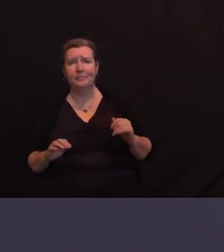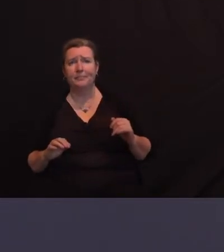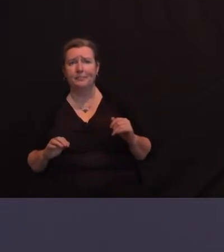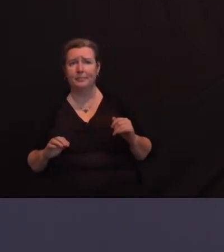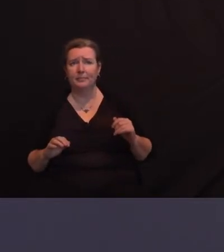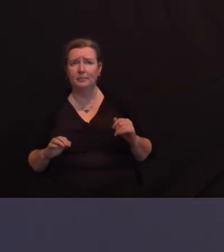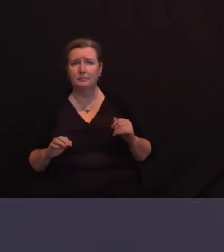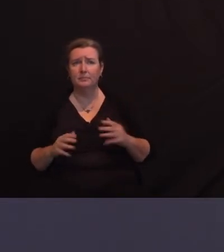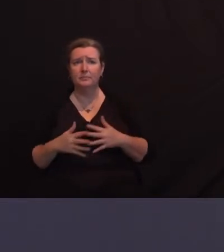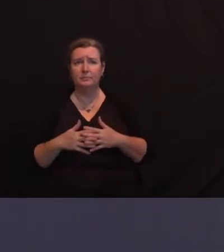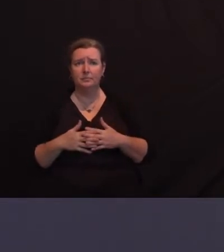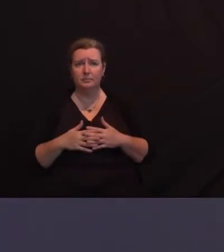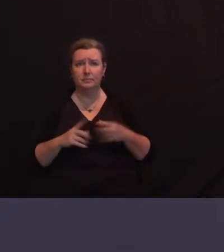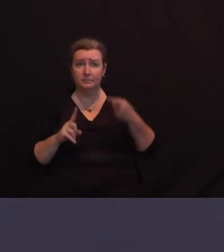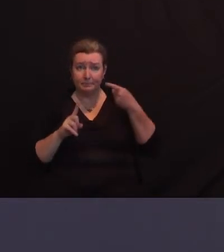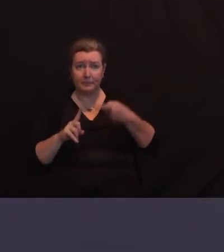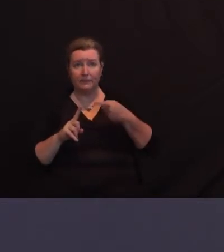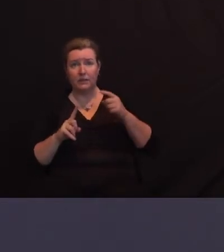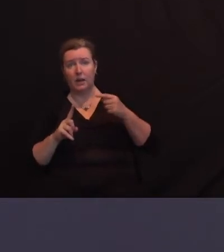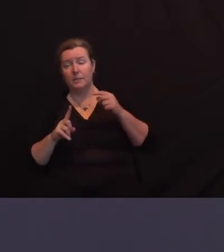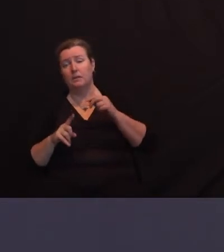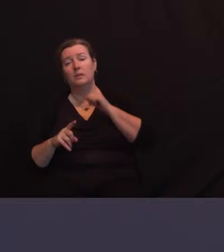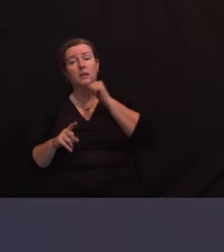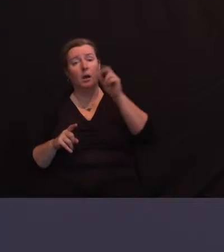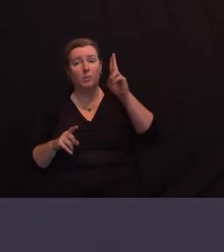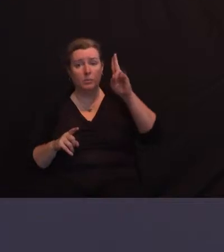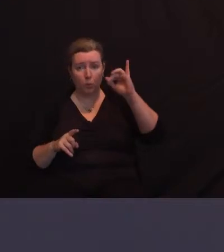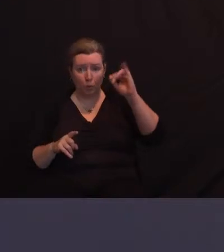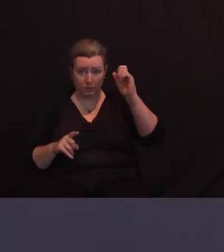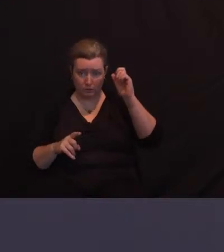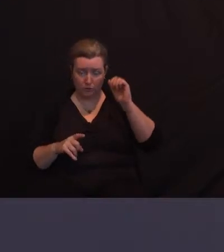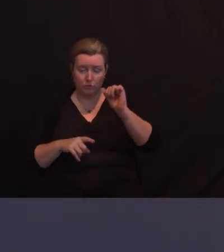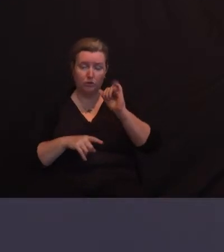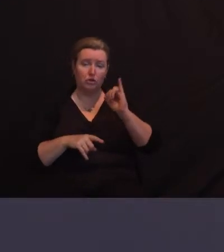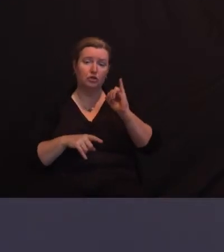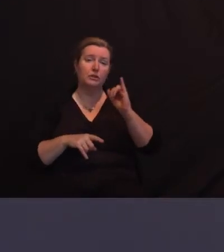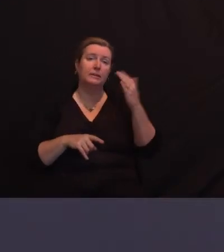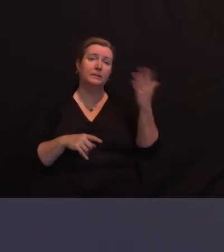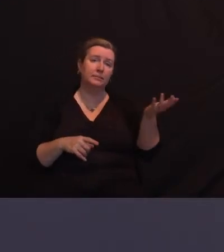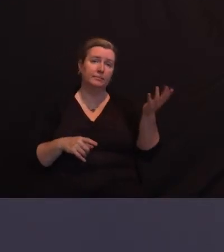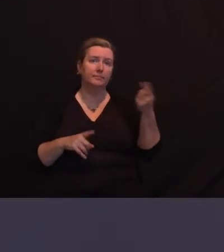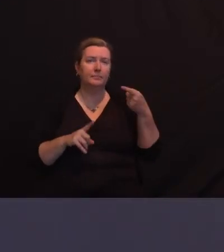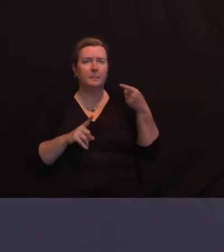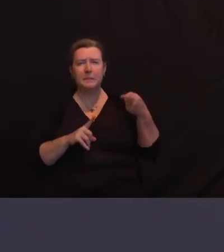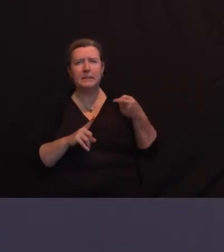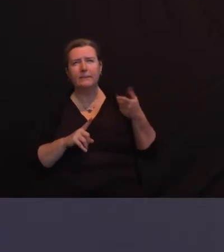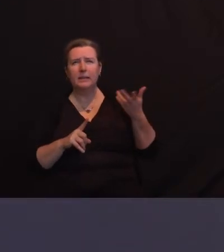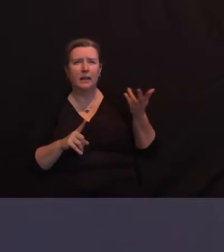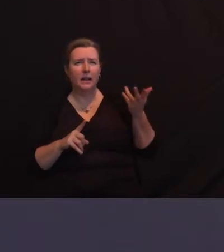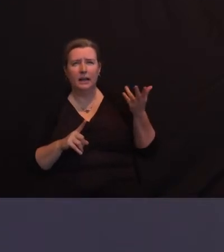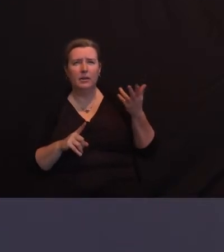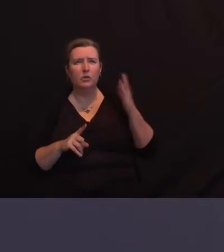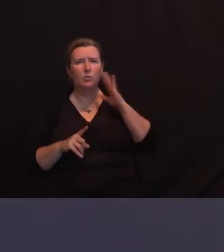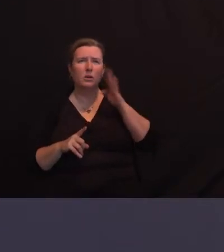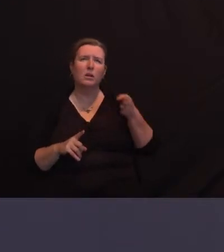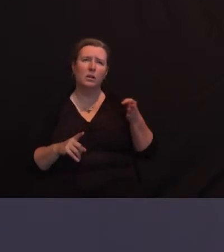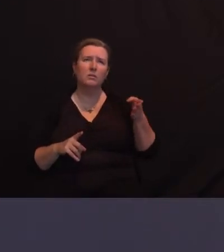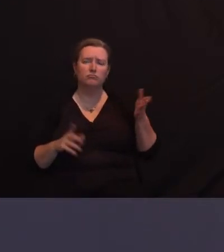to the unemployment insurance question, you should know that we are constantly thinking through how we could continue to plus